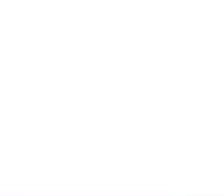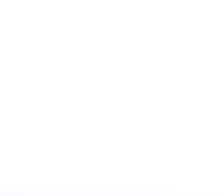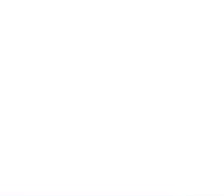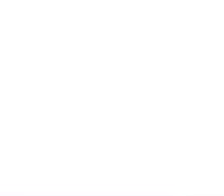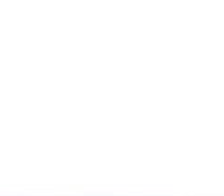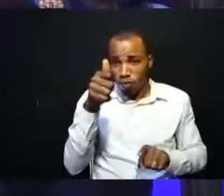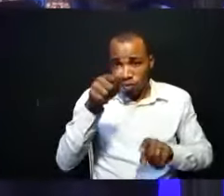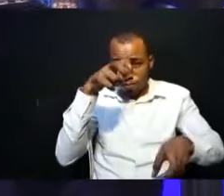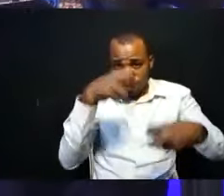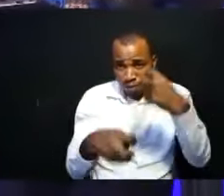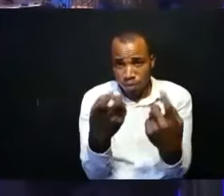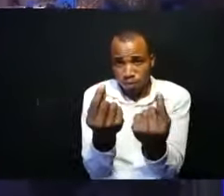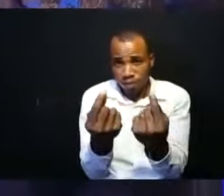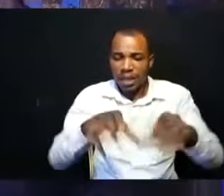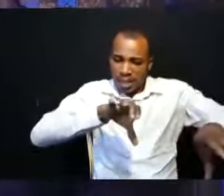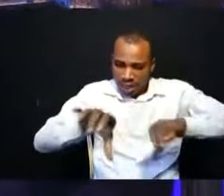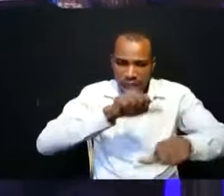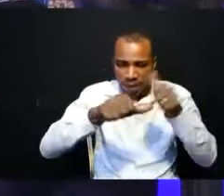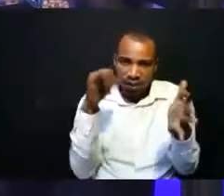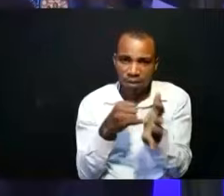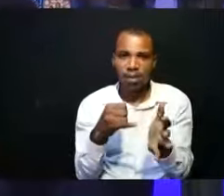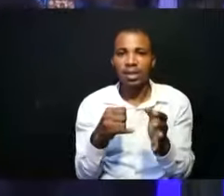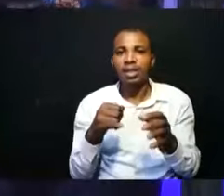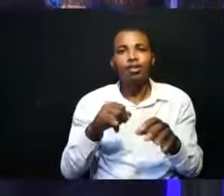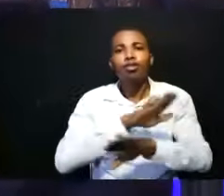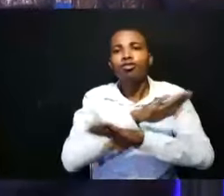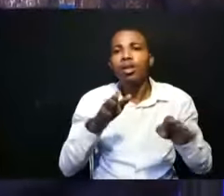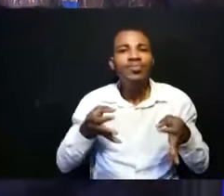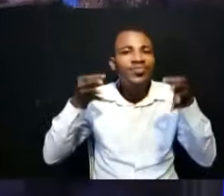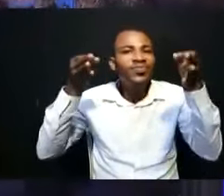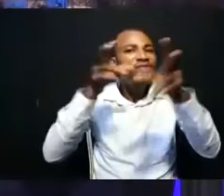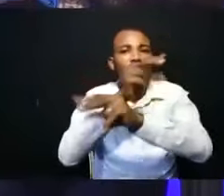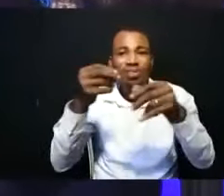something about your situation. And do it now.